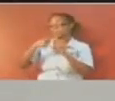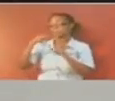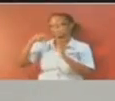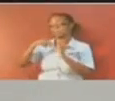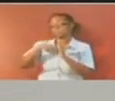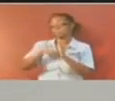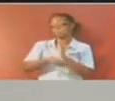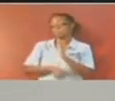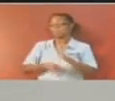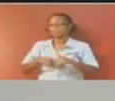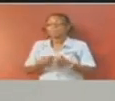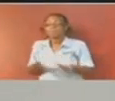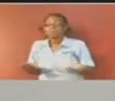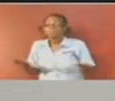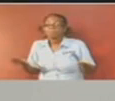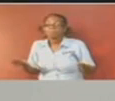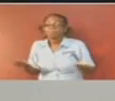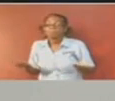of the greatest public health